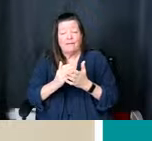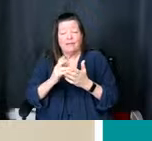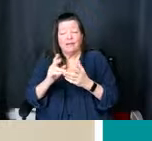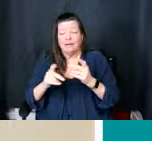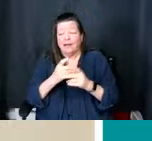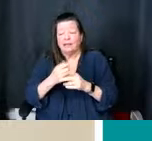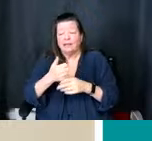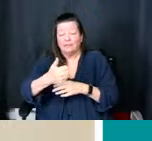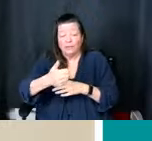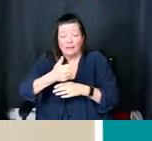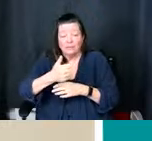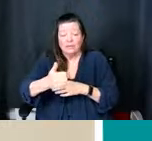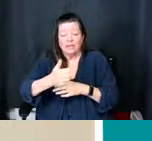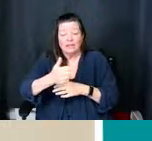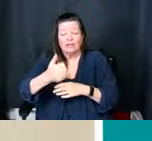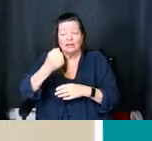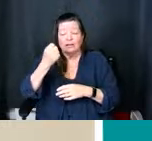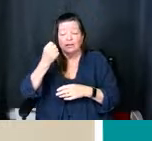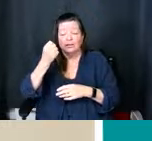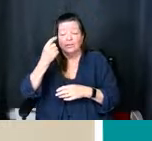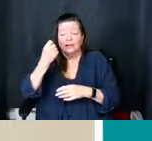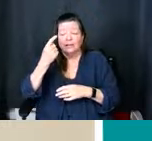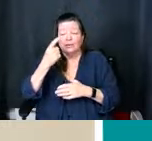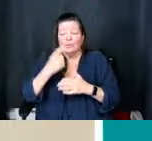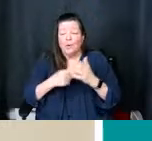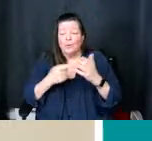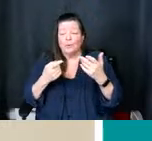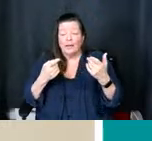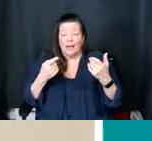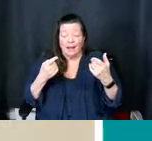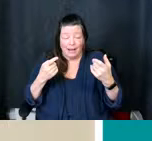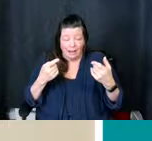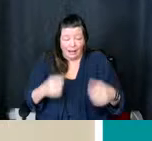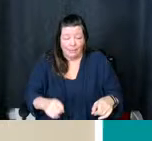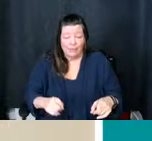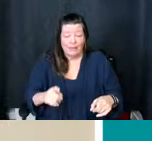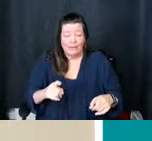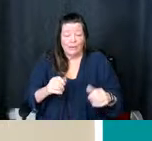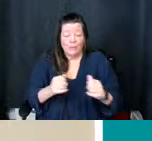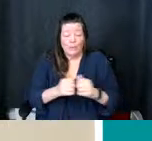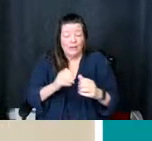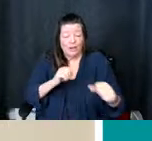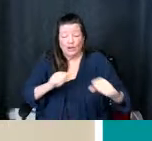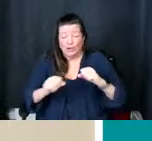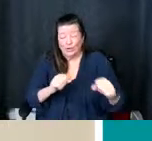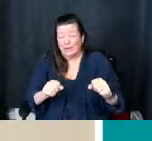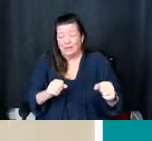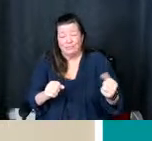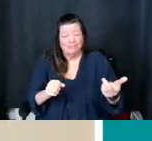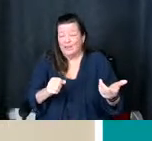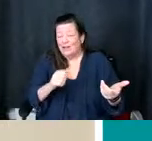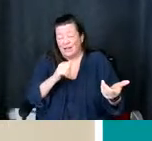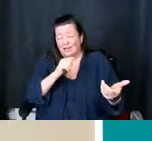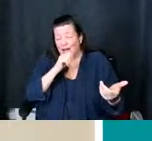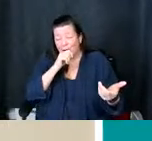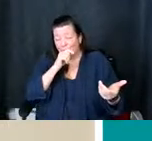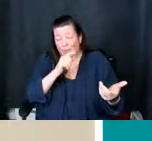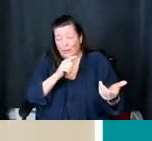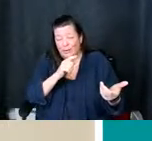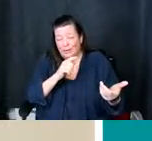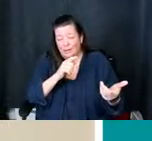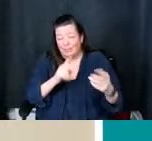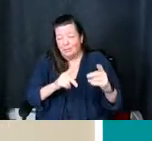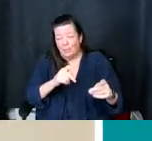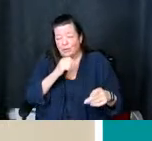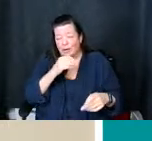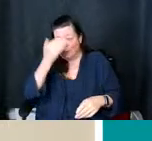transportation and understanding of what would happen potentially like in a seismic event weren't really, I think, forefront on minds when it was